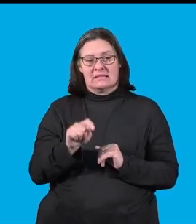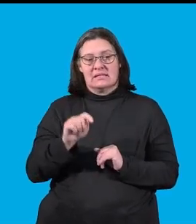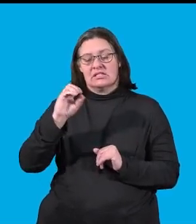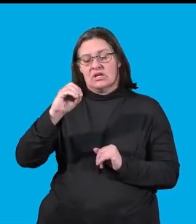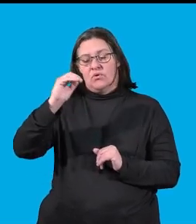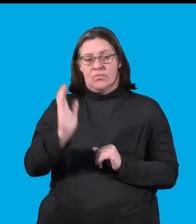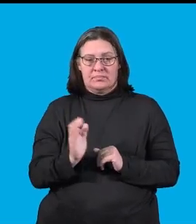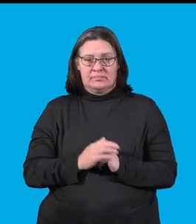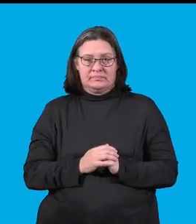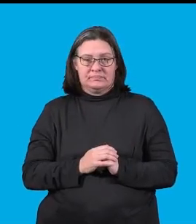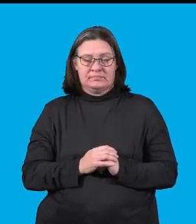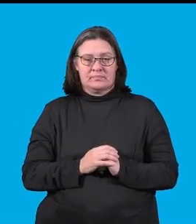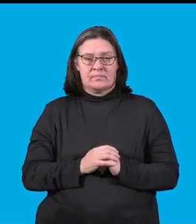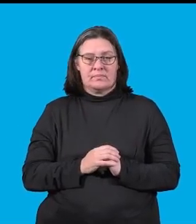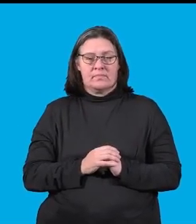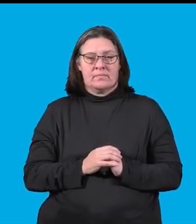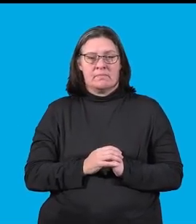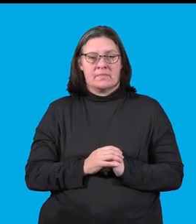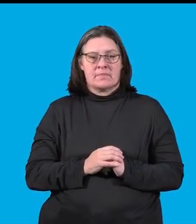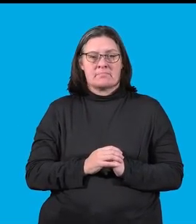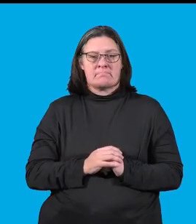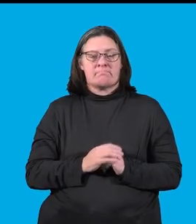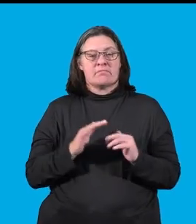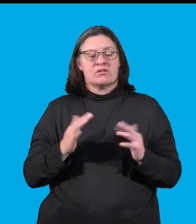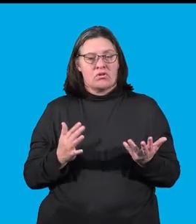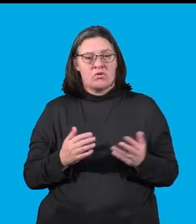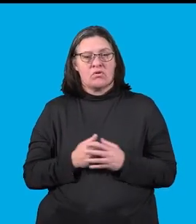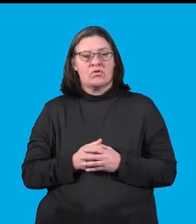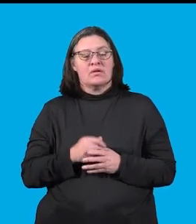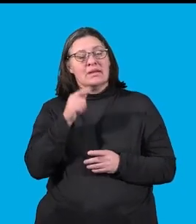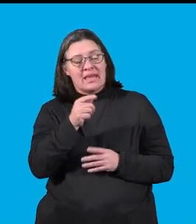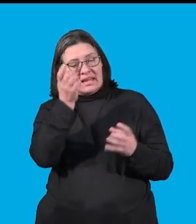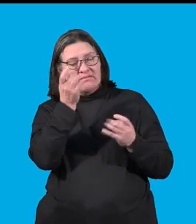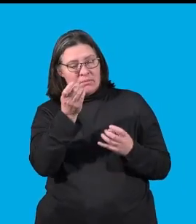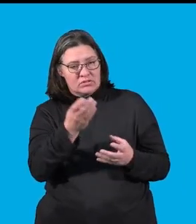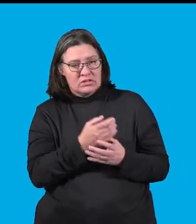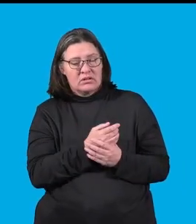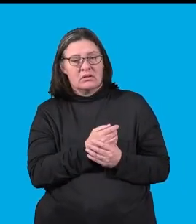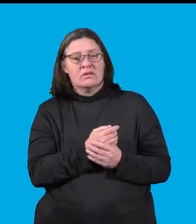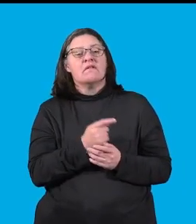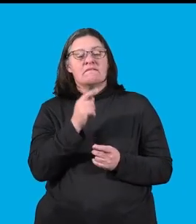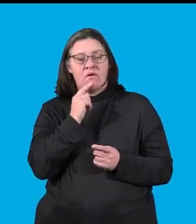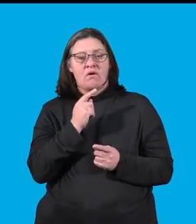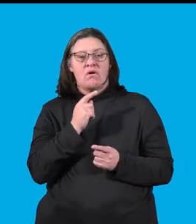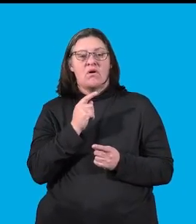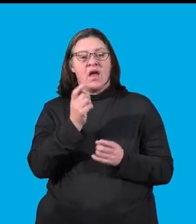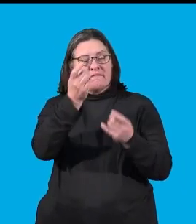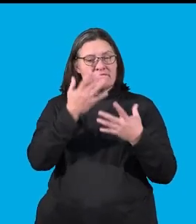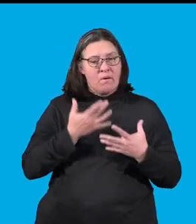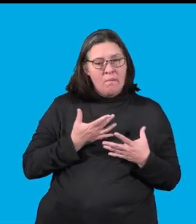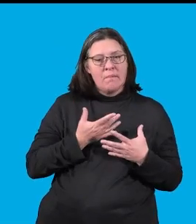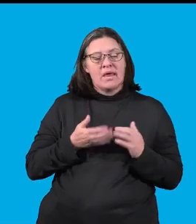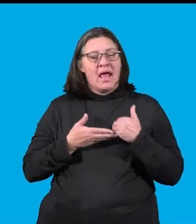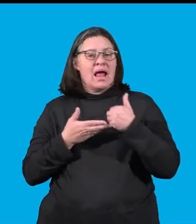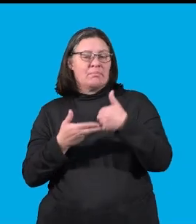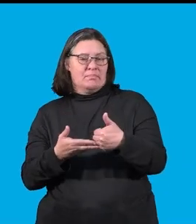was 6 and 0. Okay, so we're going to use that bit of information to inform